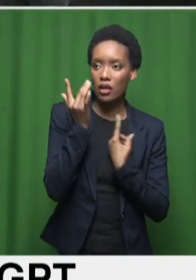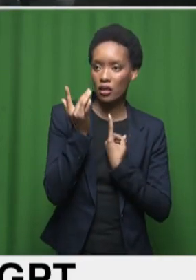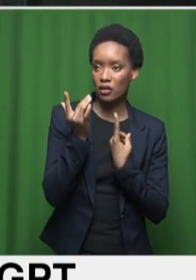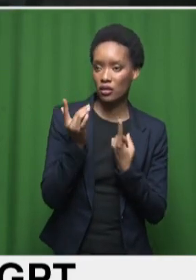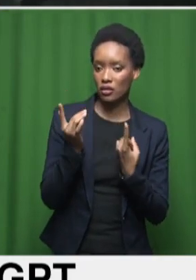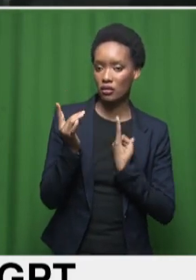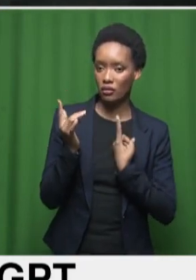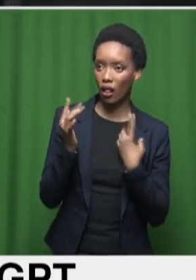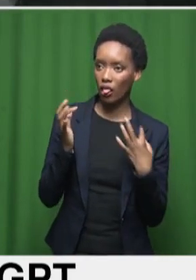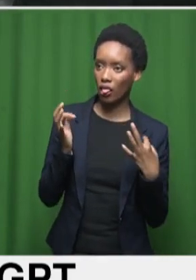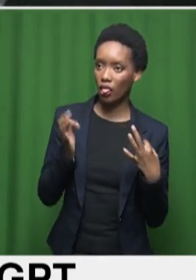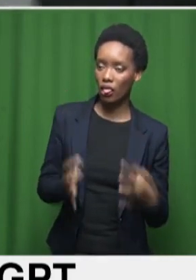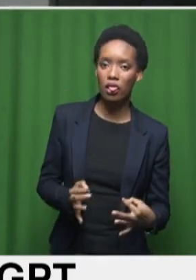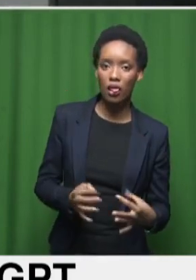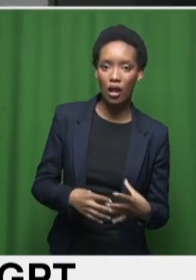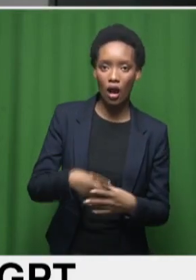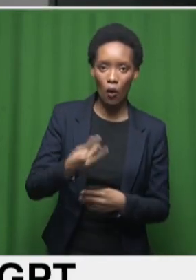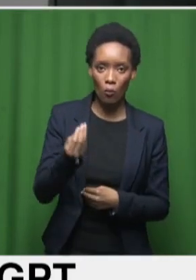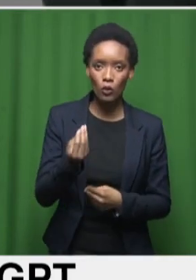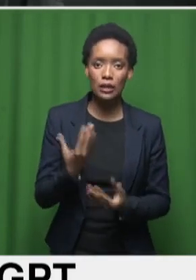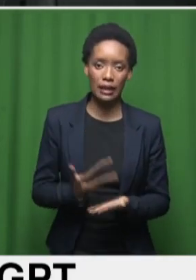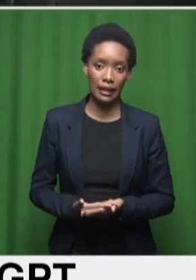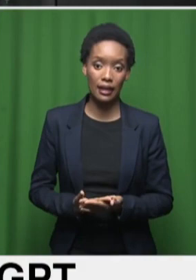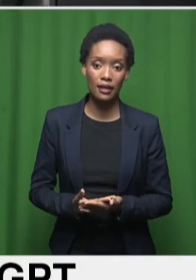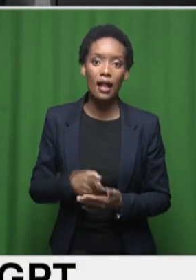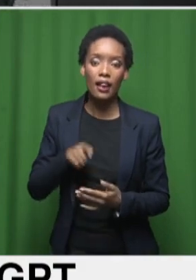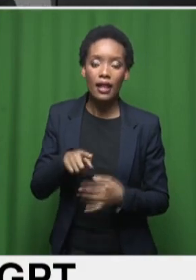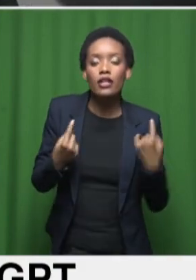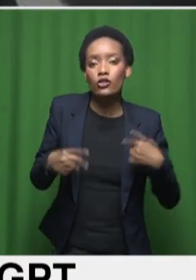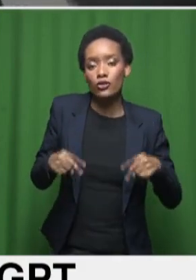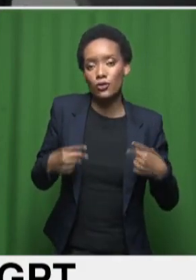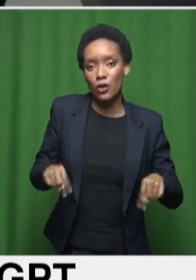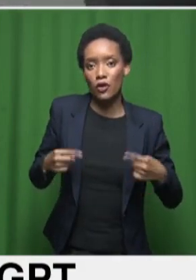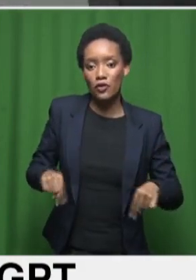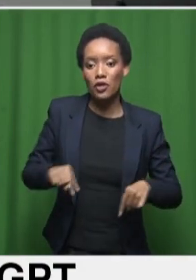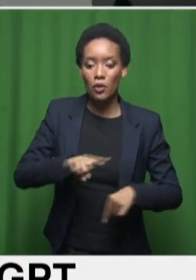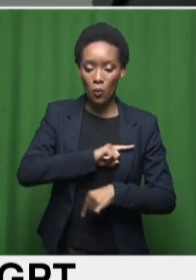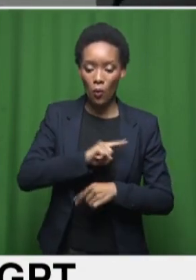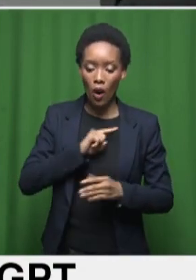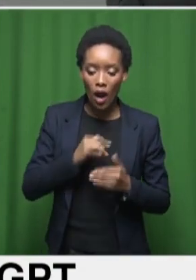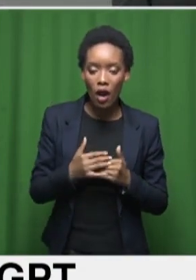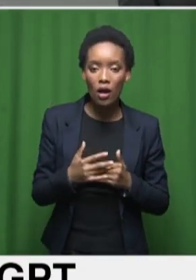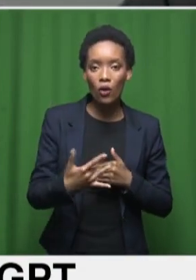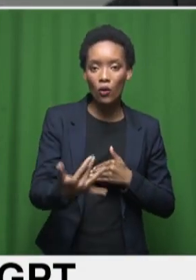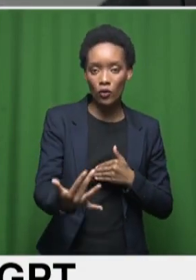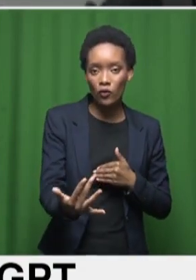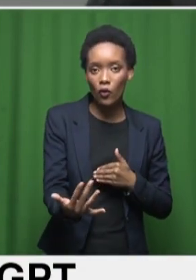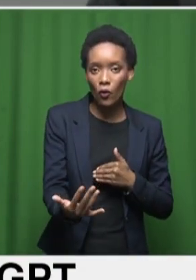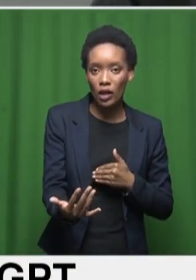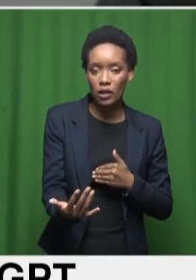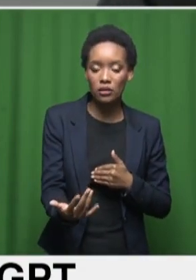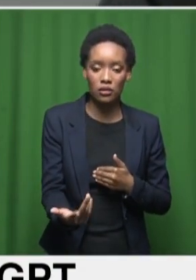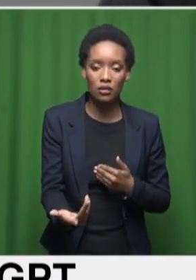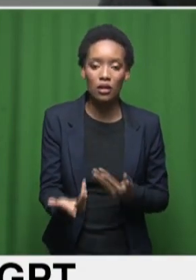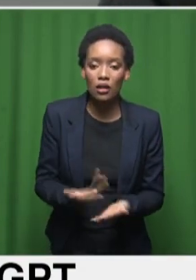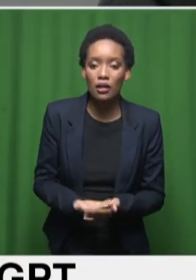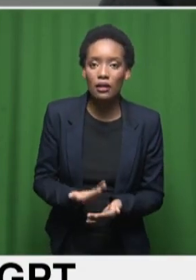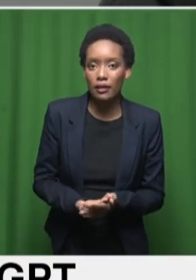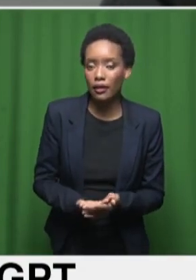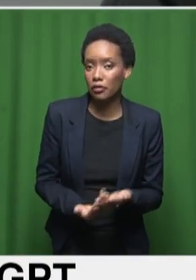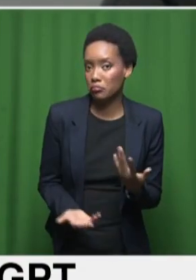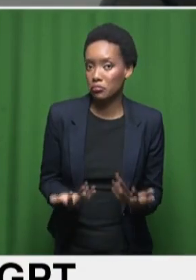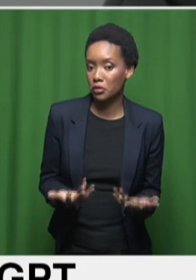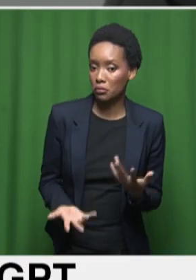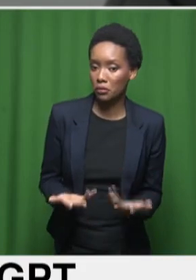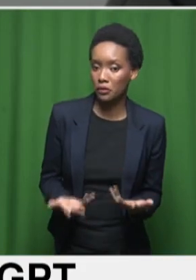decisive output, right? It's scary, because going forward, it means there might definitely